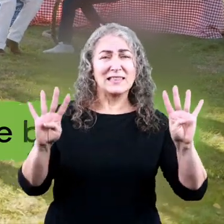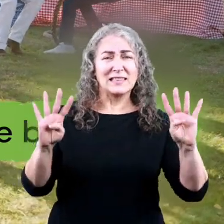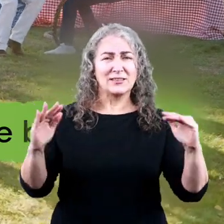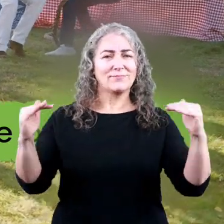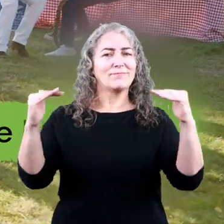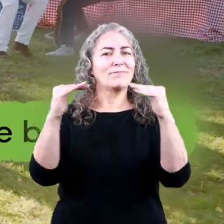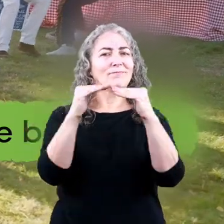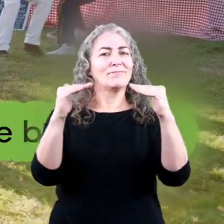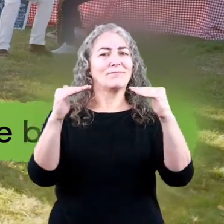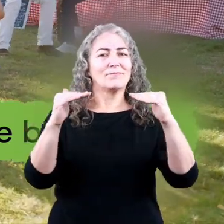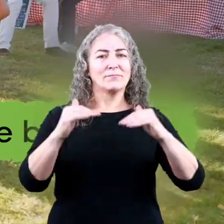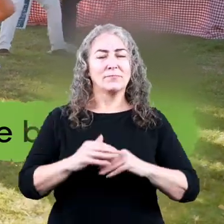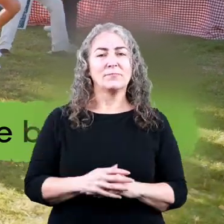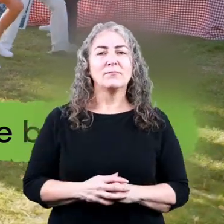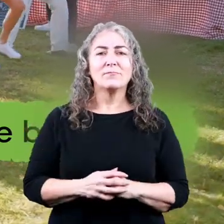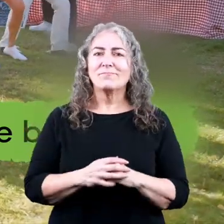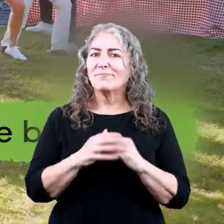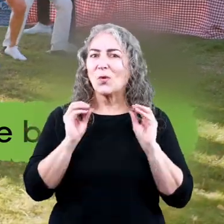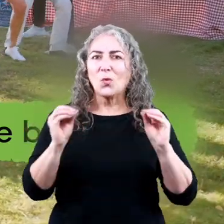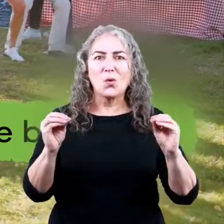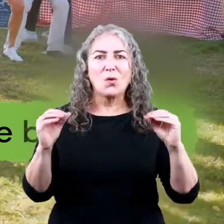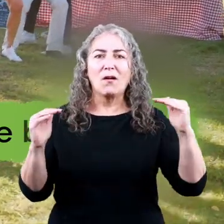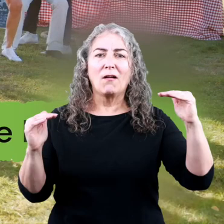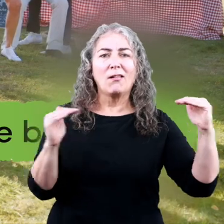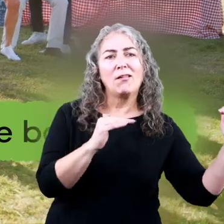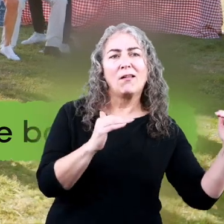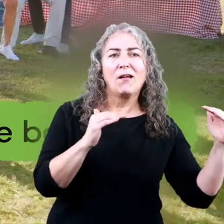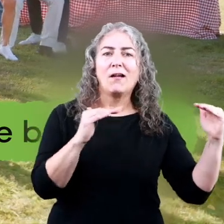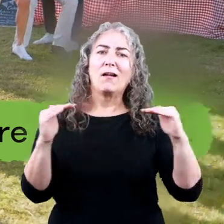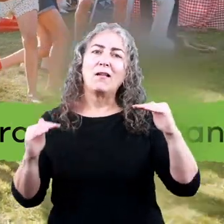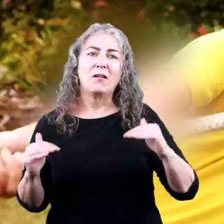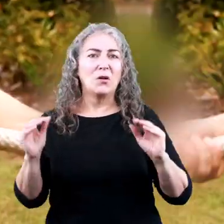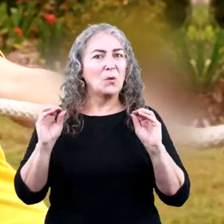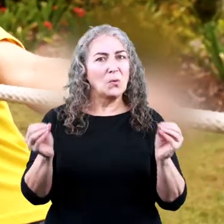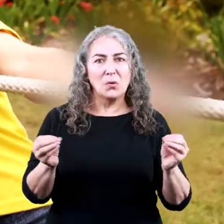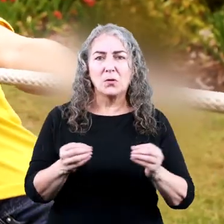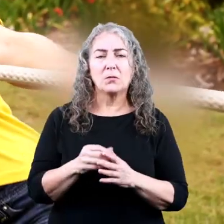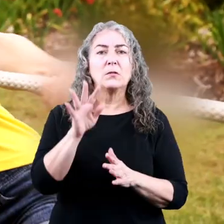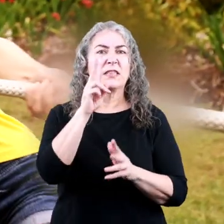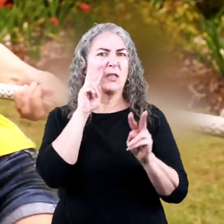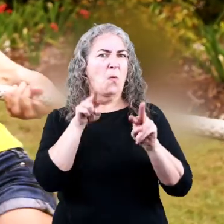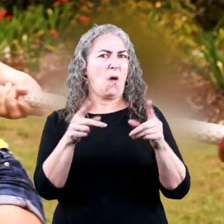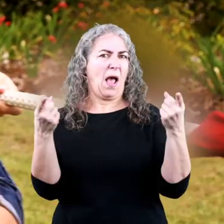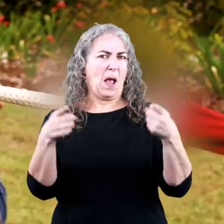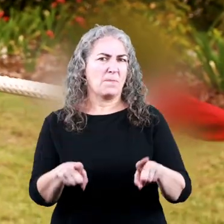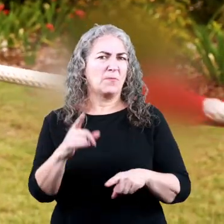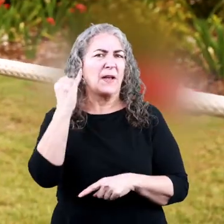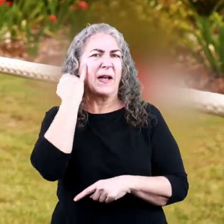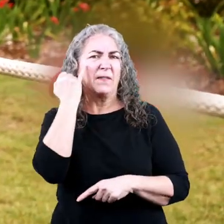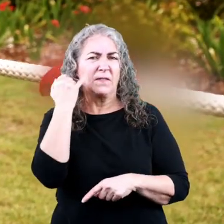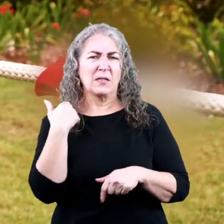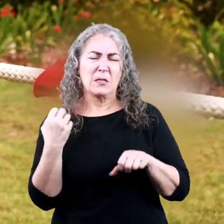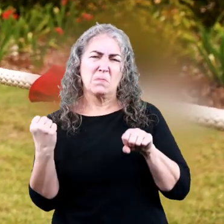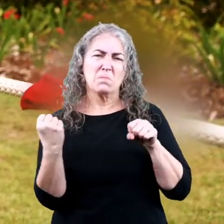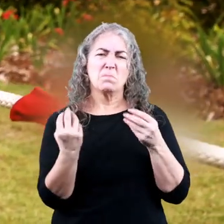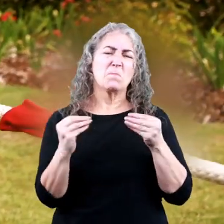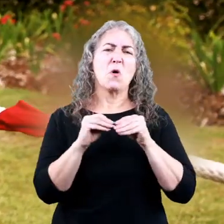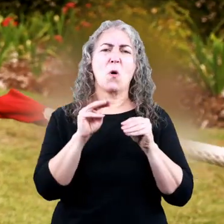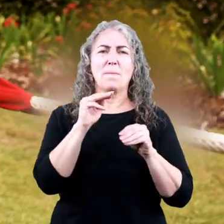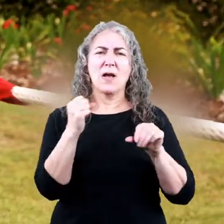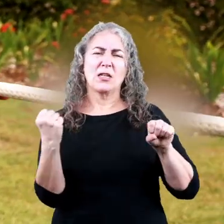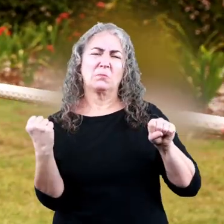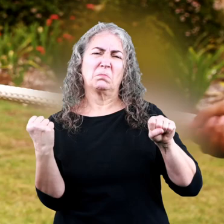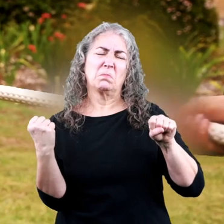rope equal each other. So neither side accelerates or moves. But let's see what happens if we put more